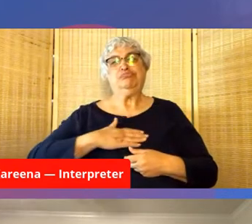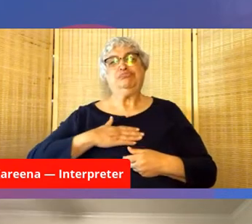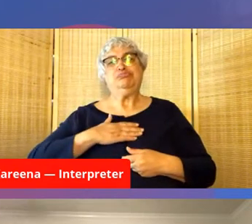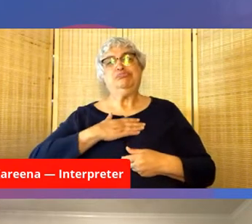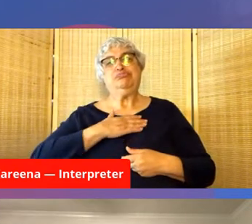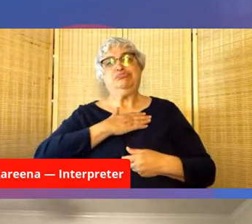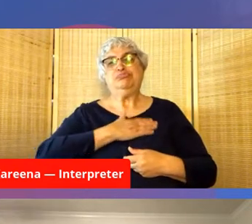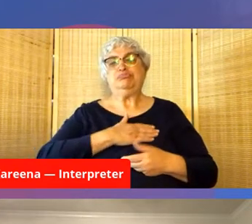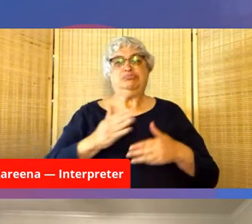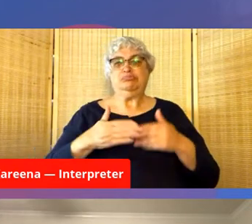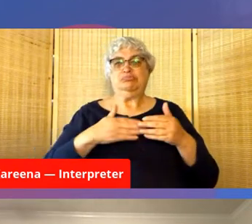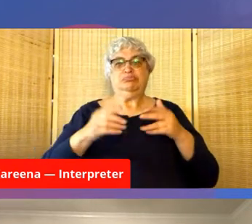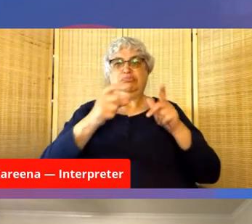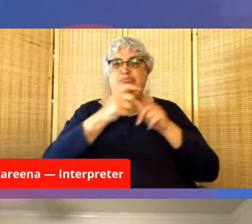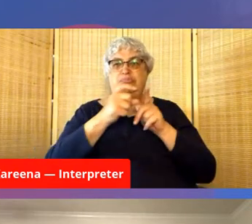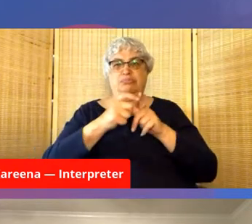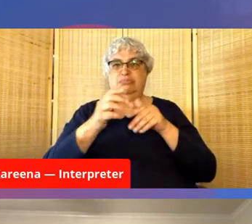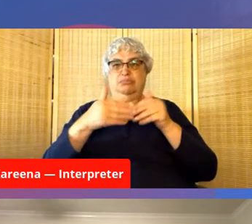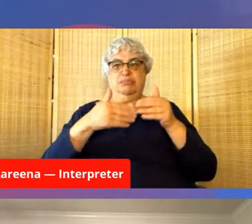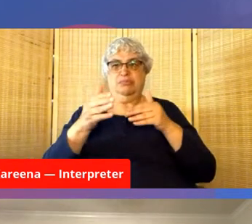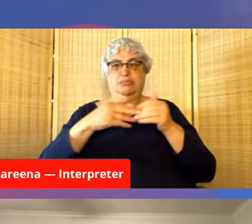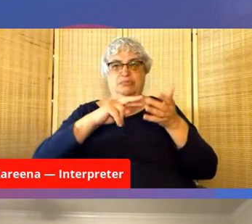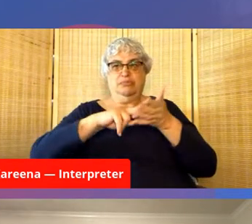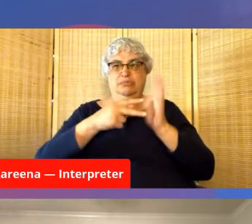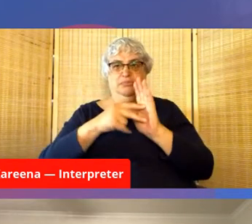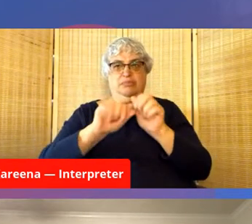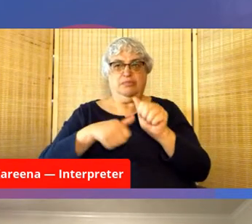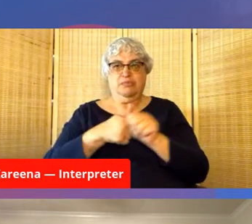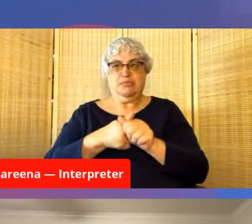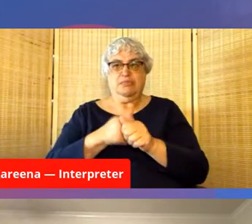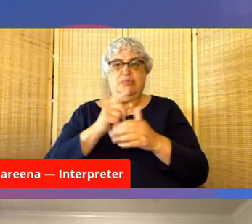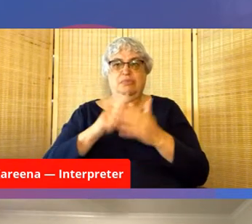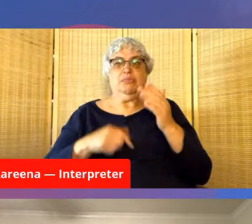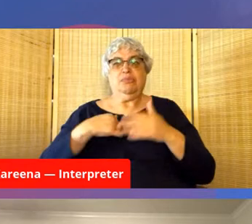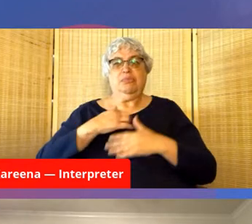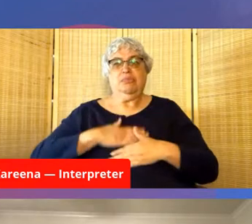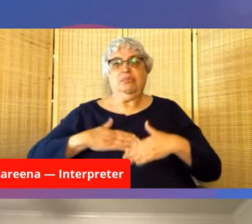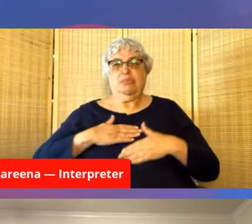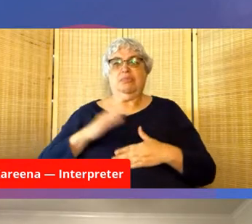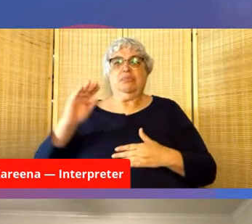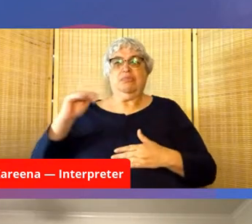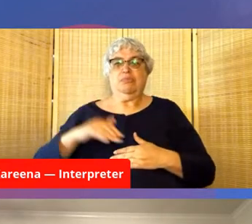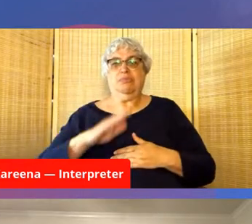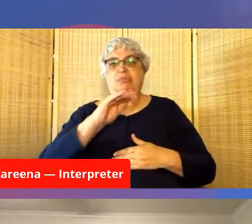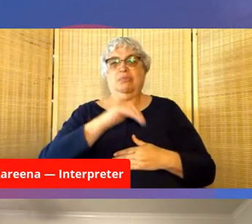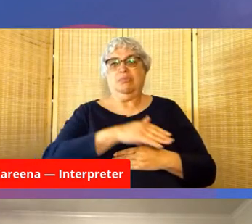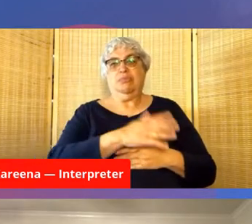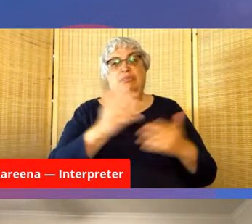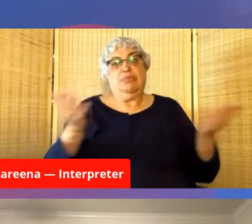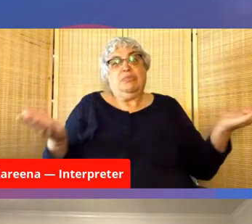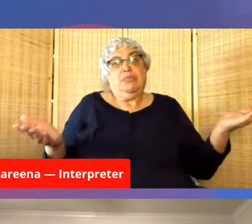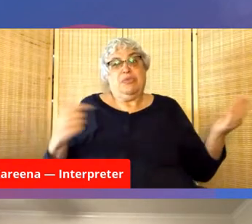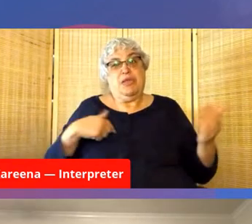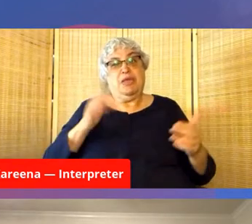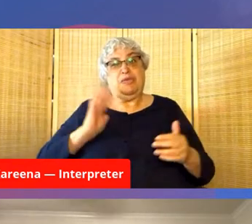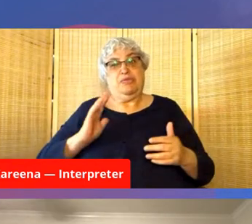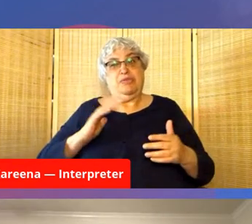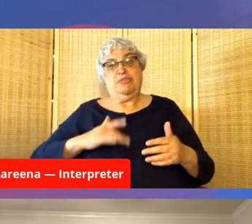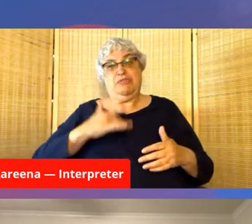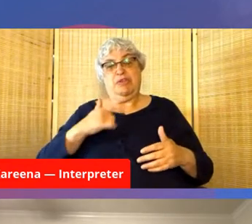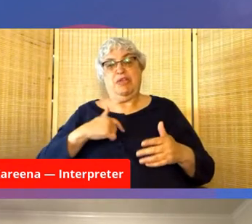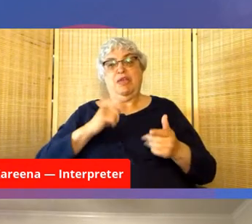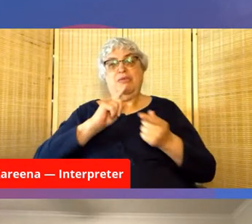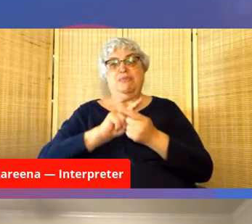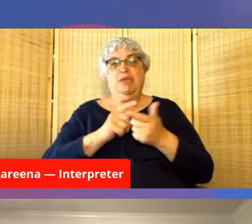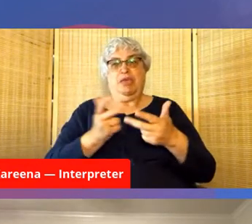what the lyrics are all about, or however you feel about it. When you enjoy the melody, you just play it. That's how I used to feel. After I met